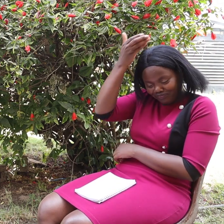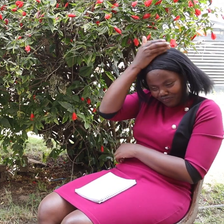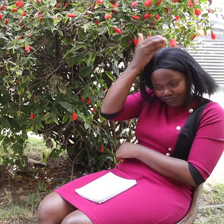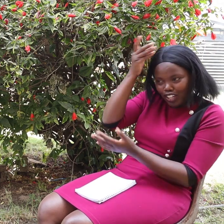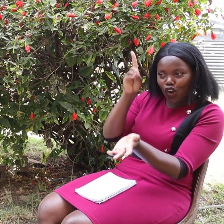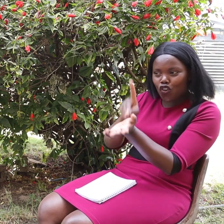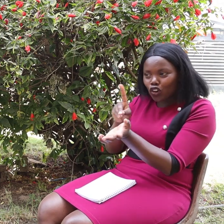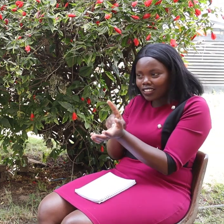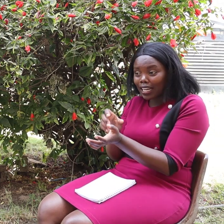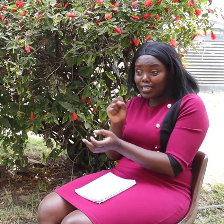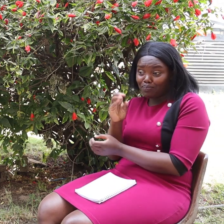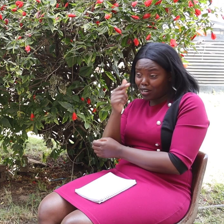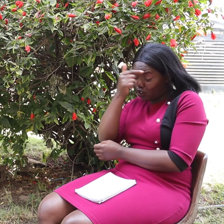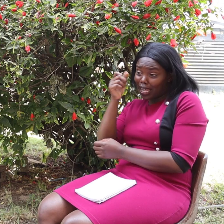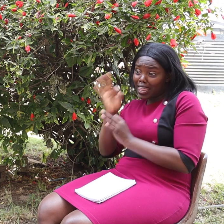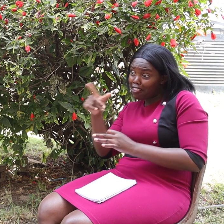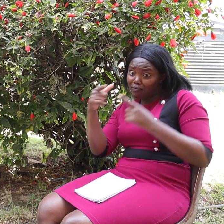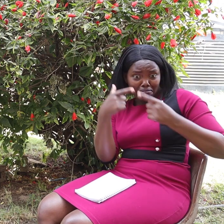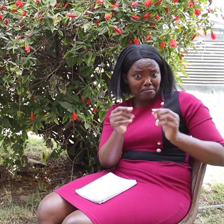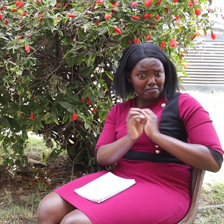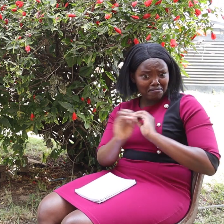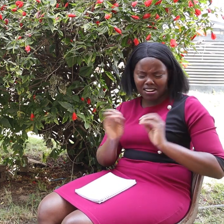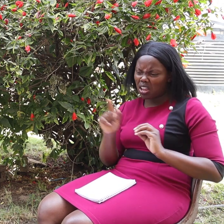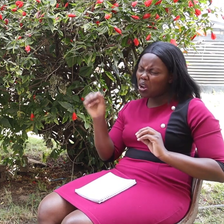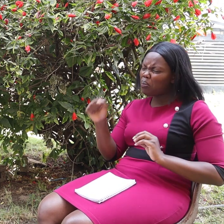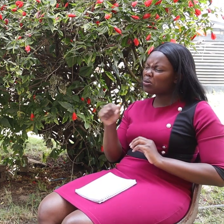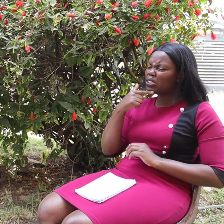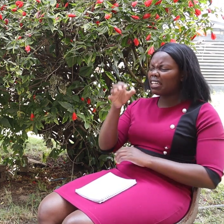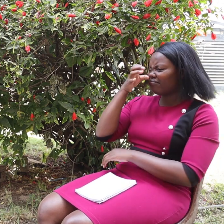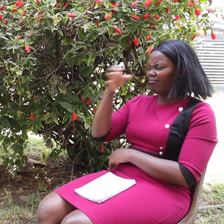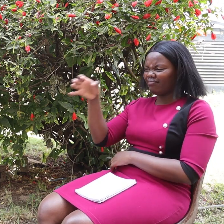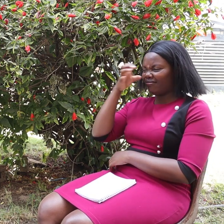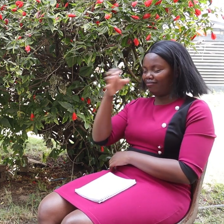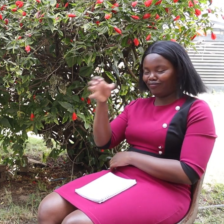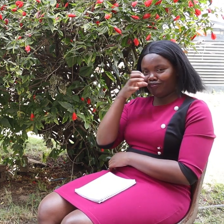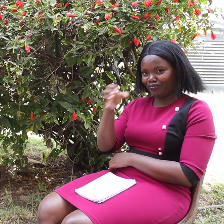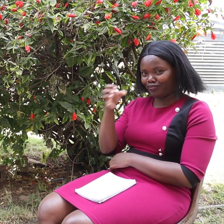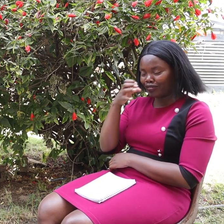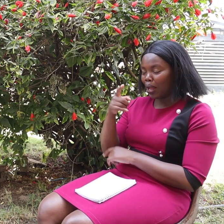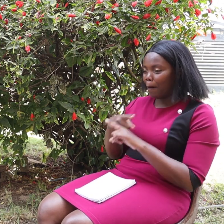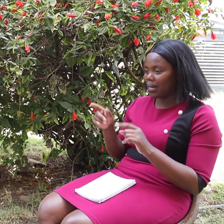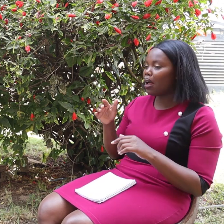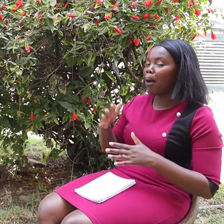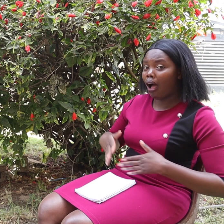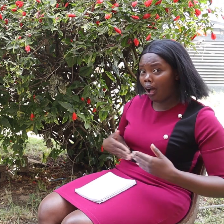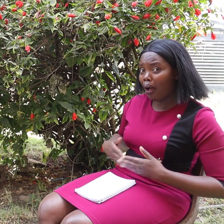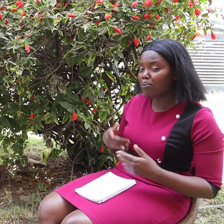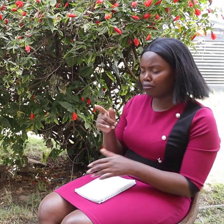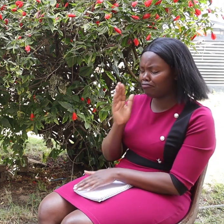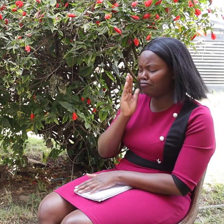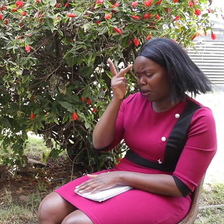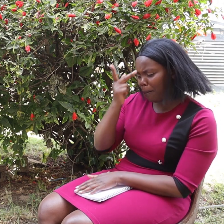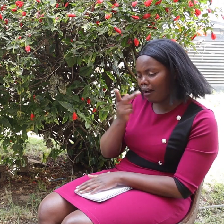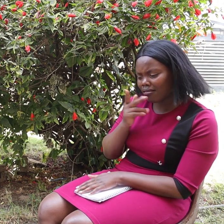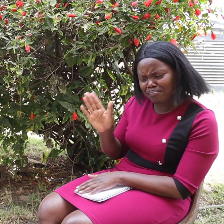was able, and the doctors and the nurses, she was able to, accept the condition and not ignore it. So I'm also happy